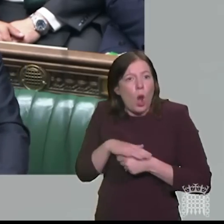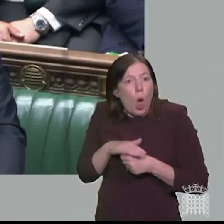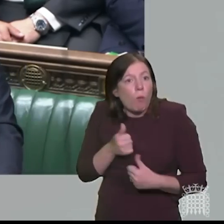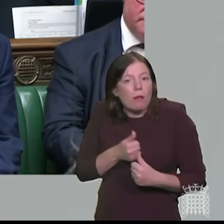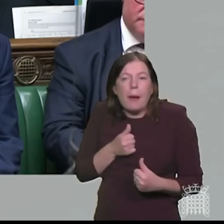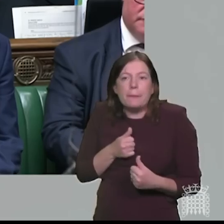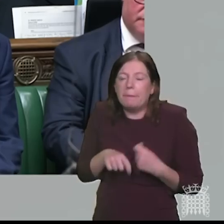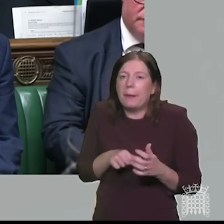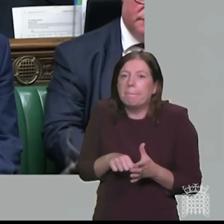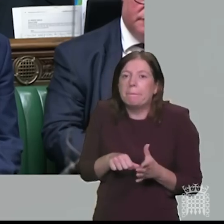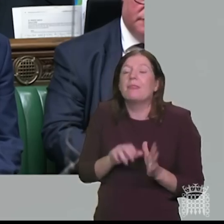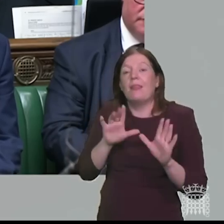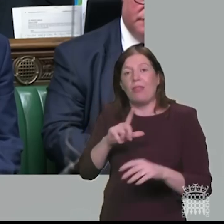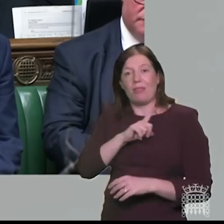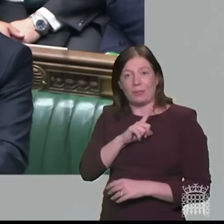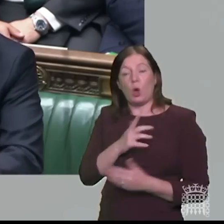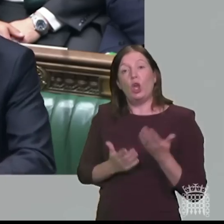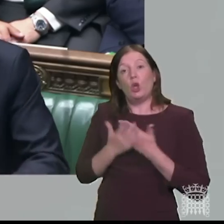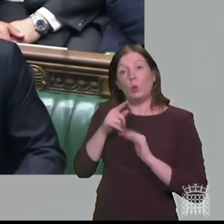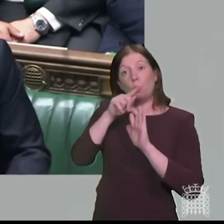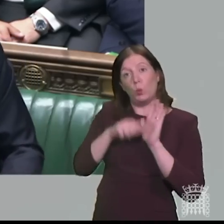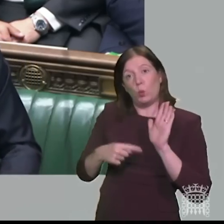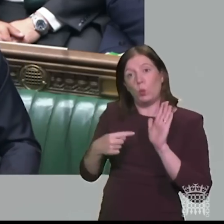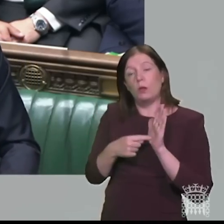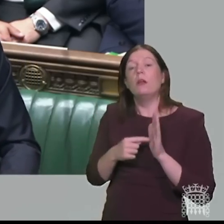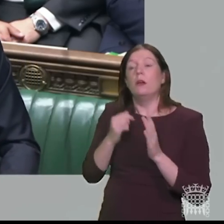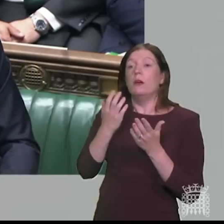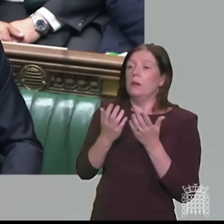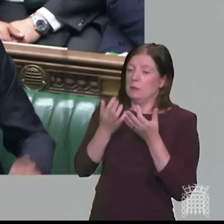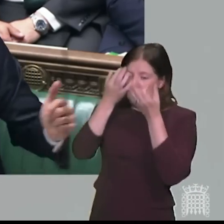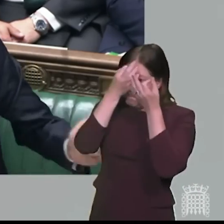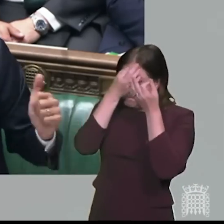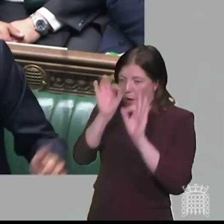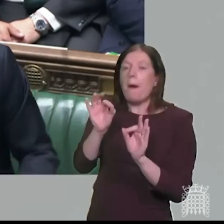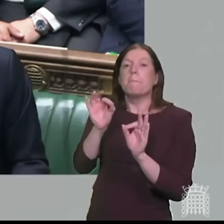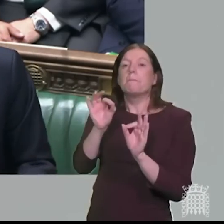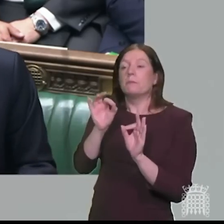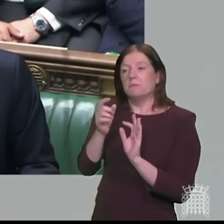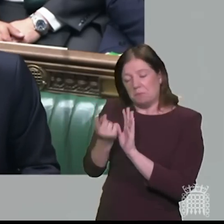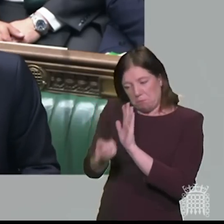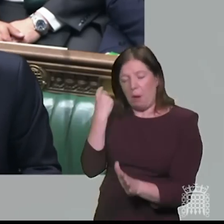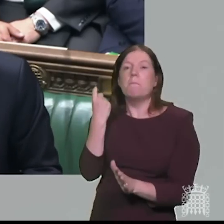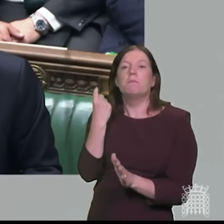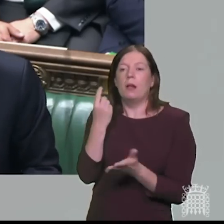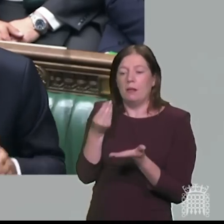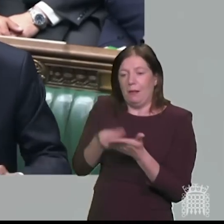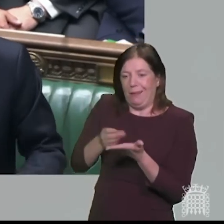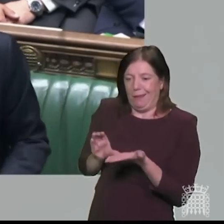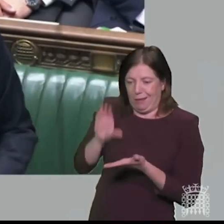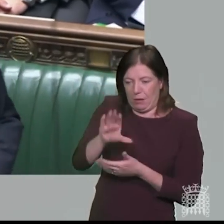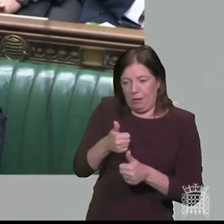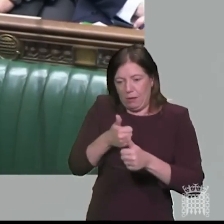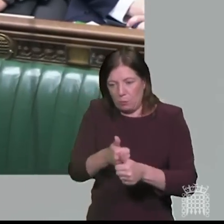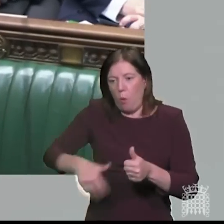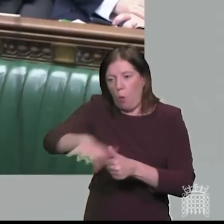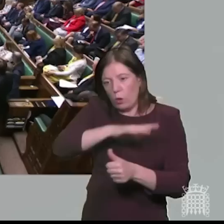So it will be replaced by a new non-negotiable, local determined infrastructure levy, which will deliver exactly what the honourable gentleman and others want to see: